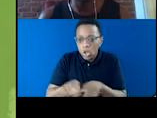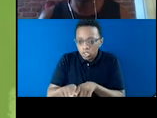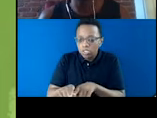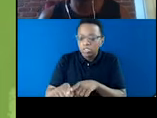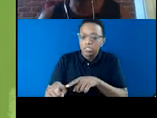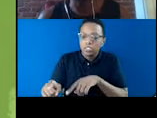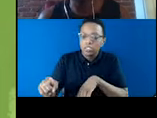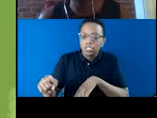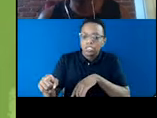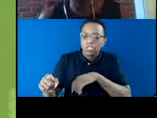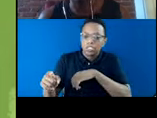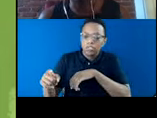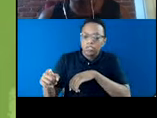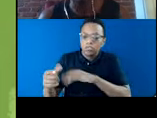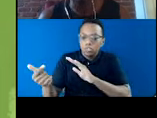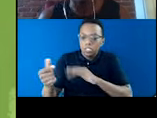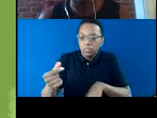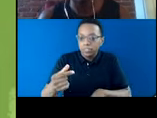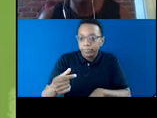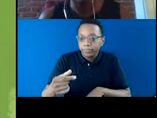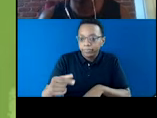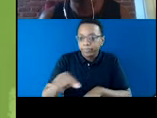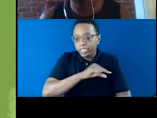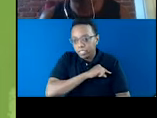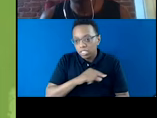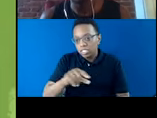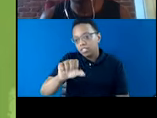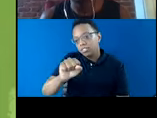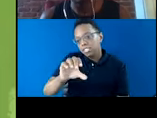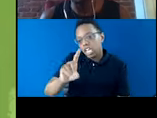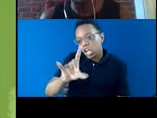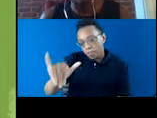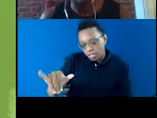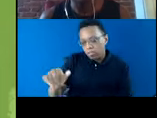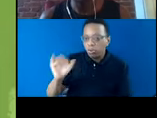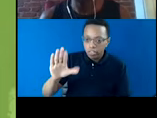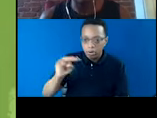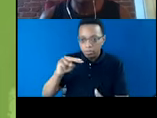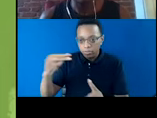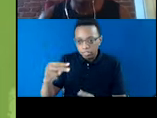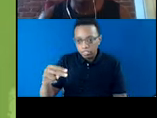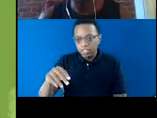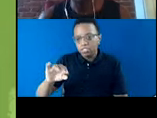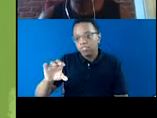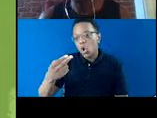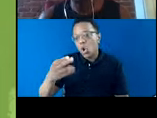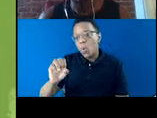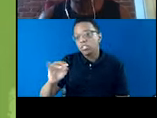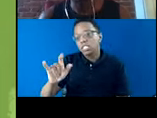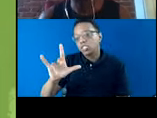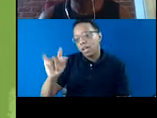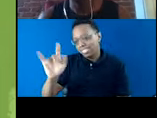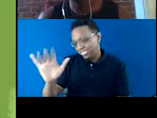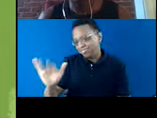or homosexuality, according to them. And so they captured her again, and they forced